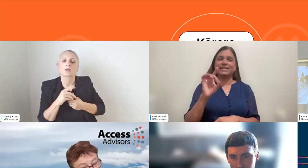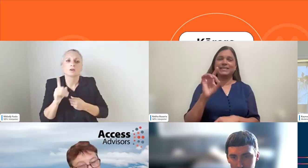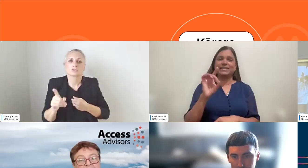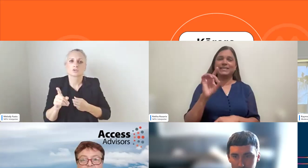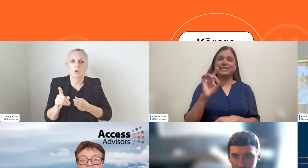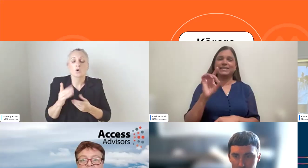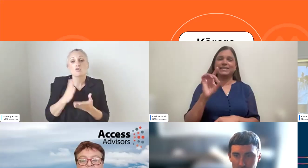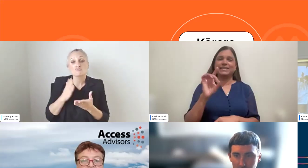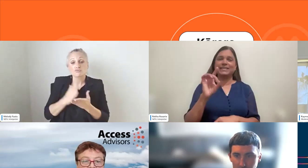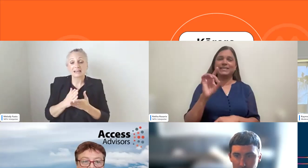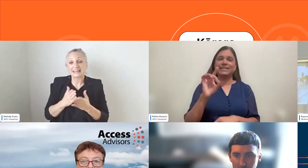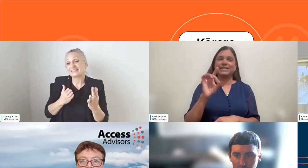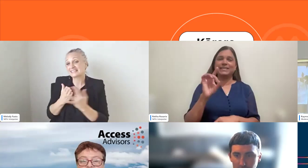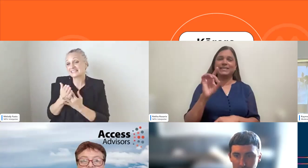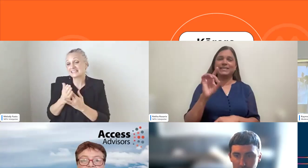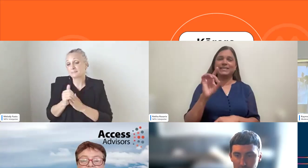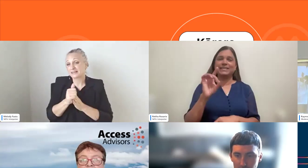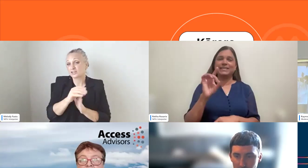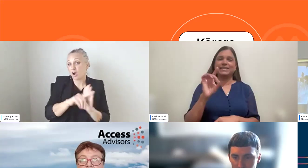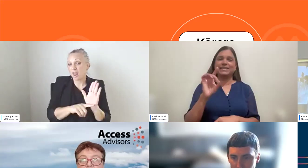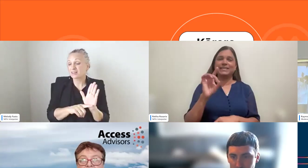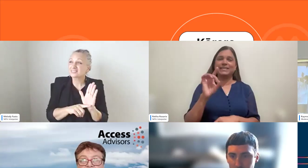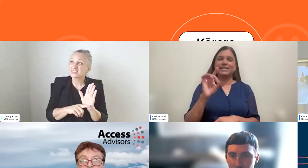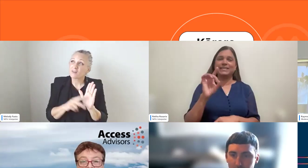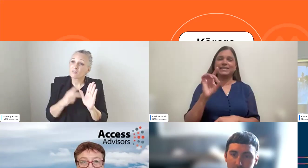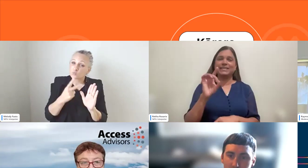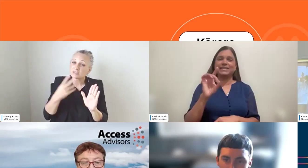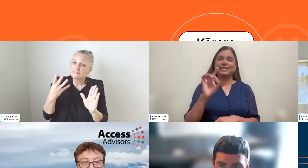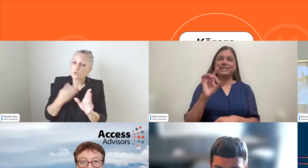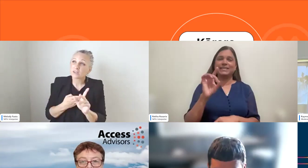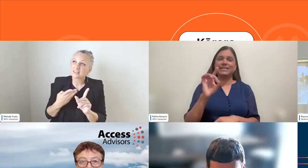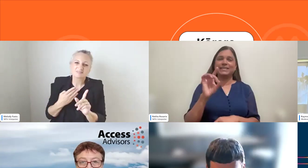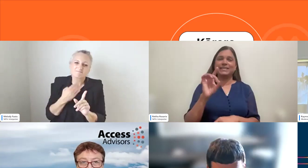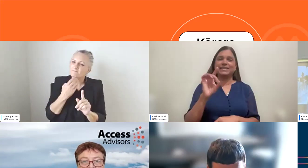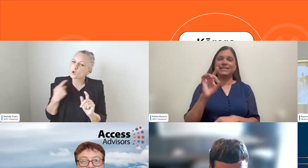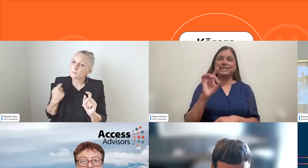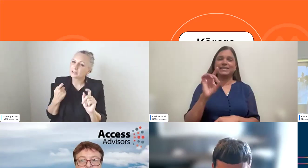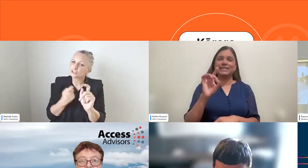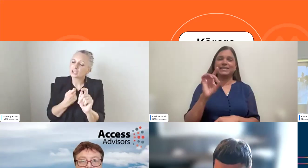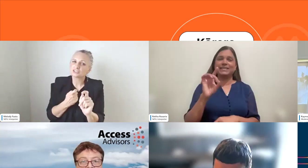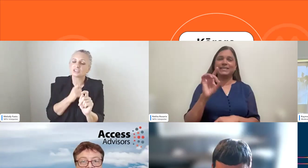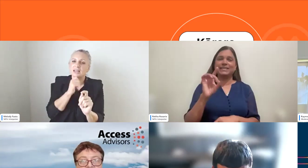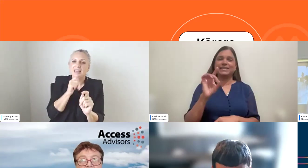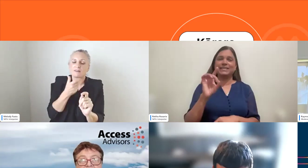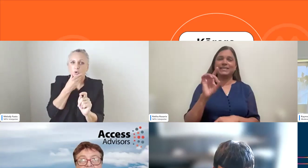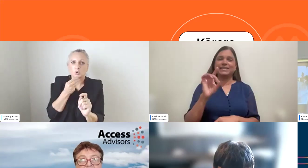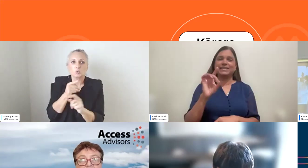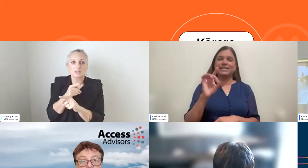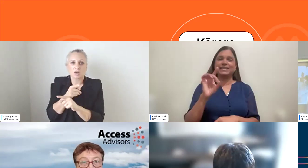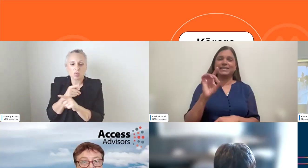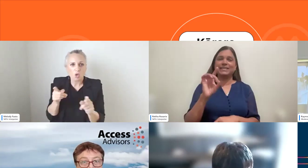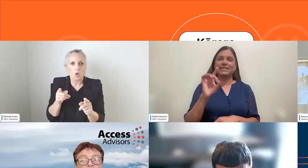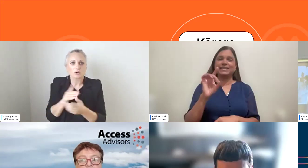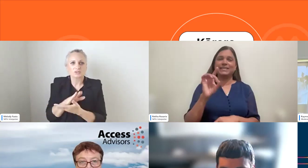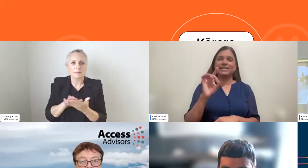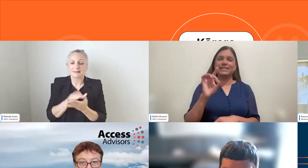changed that much in the last 24 years. So if we're using those, we're already kind of building in that